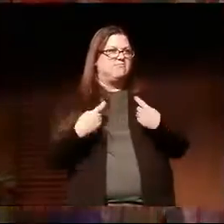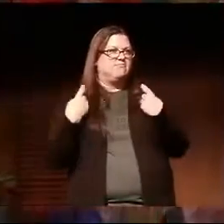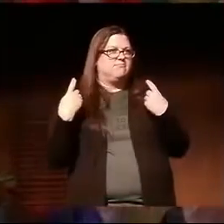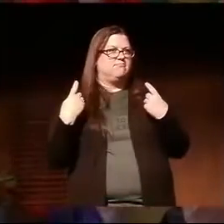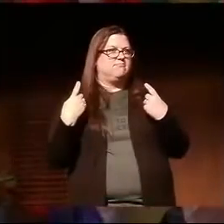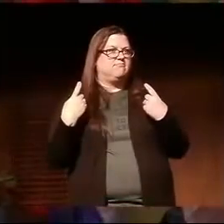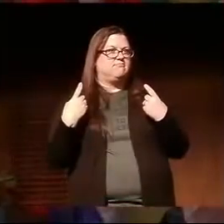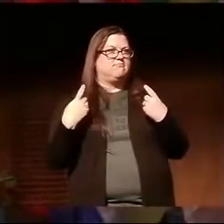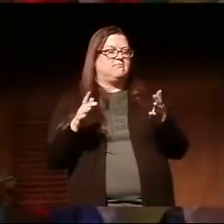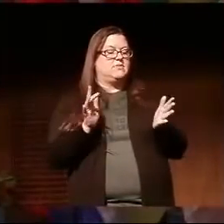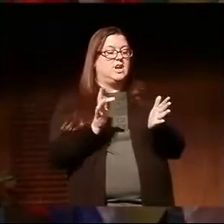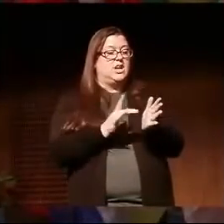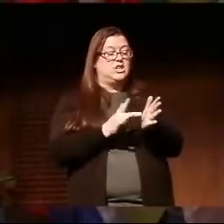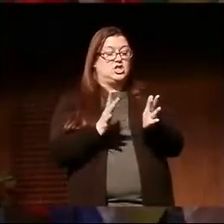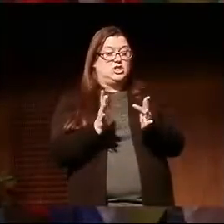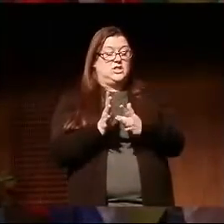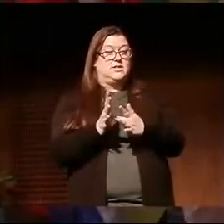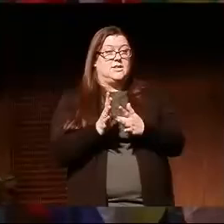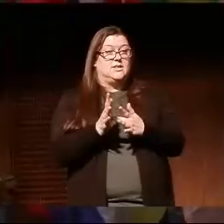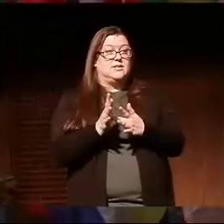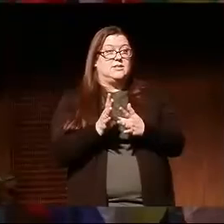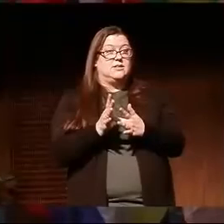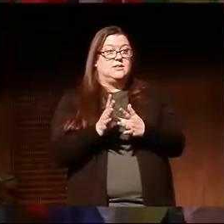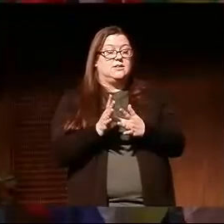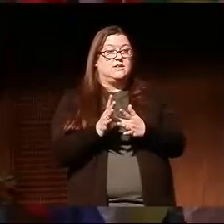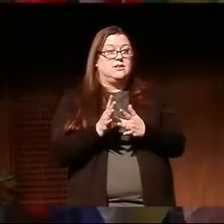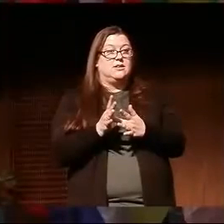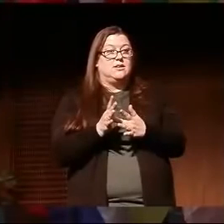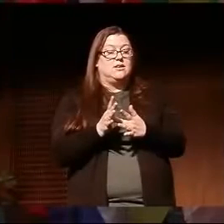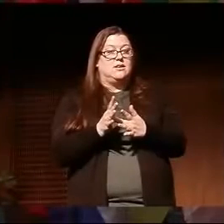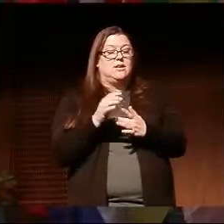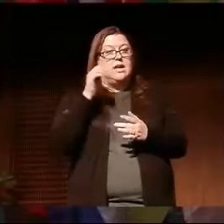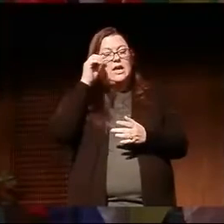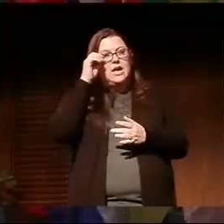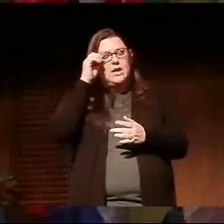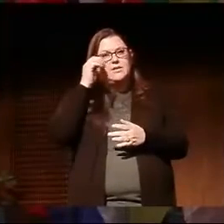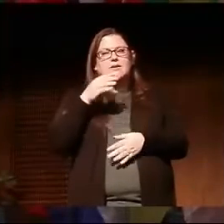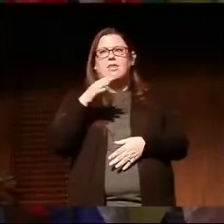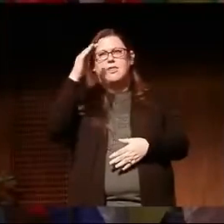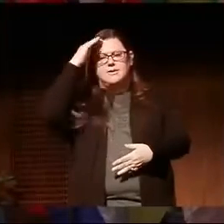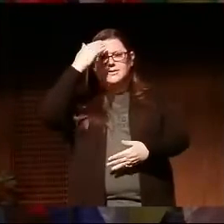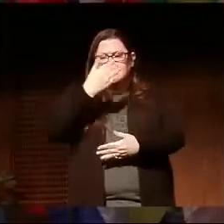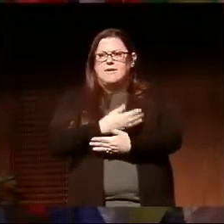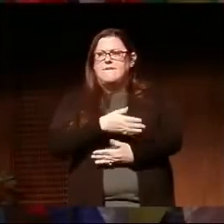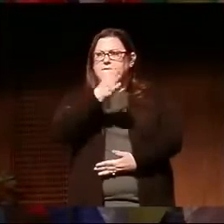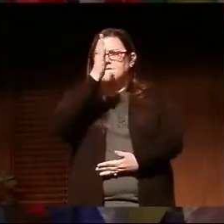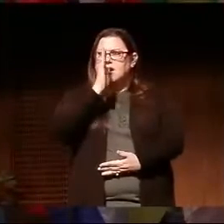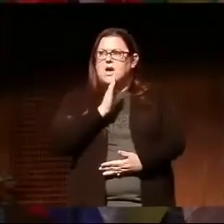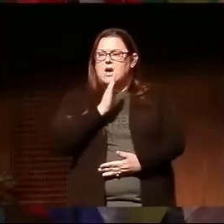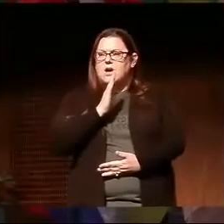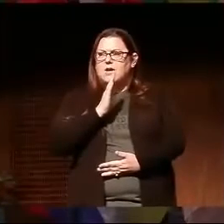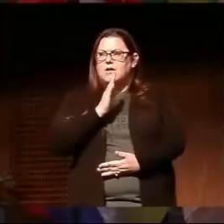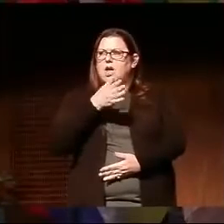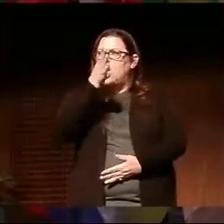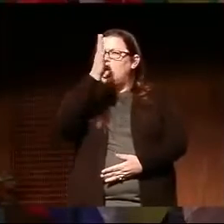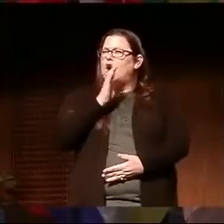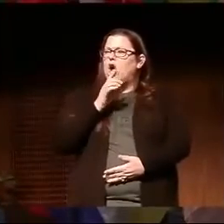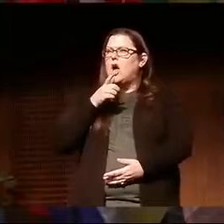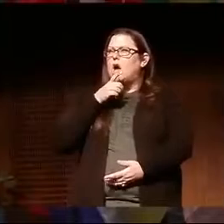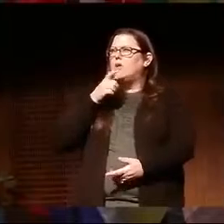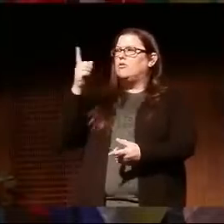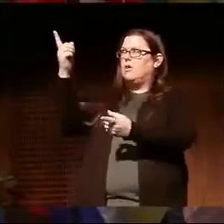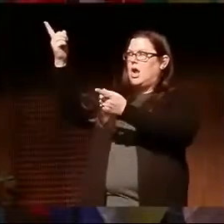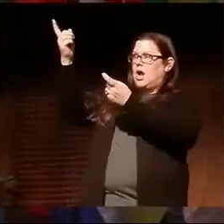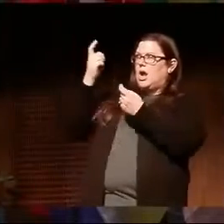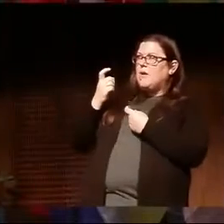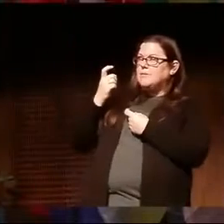Jesus is the sinless Son of God. Even God, who came down, took on